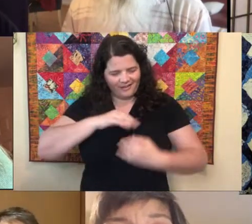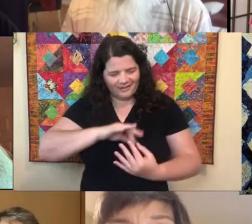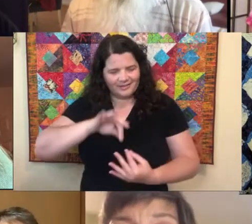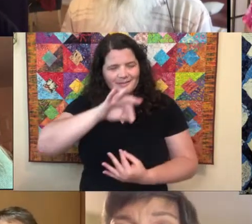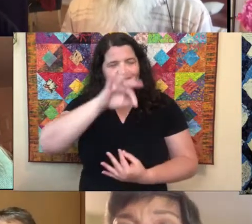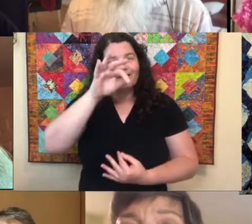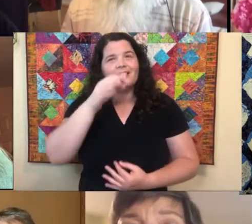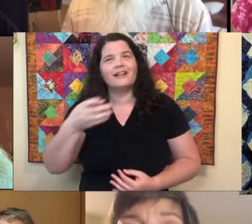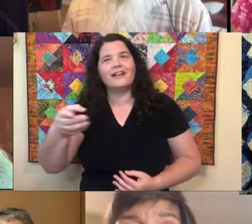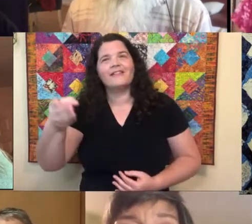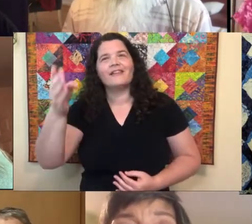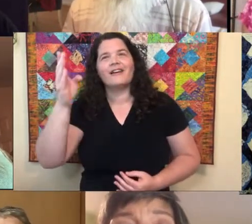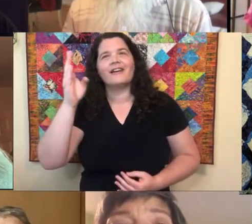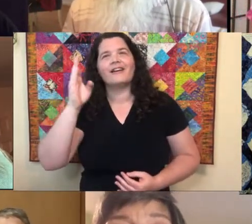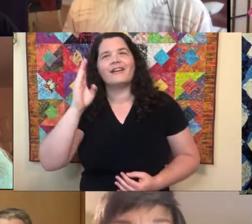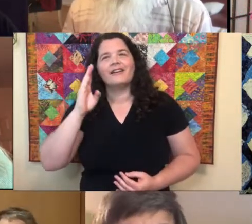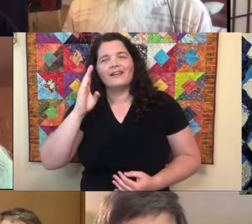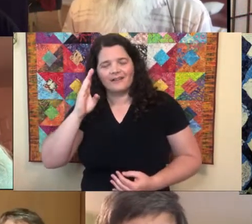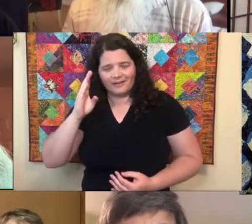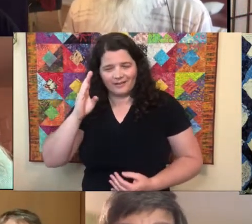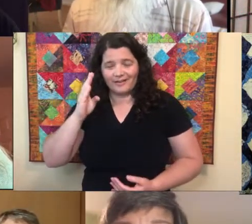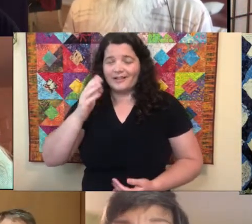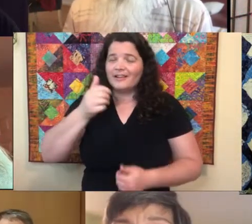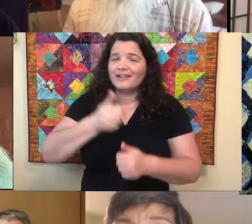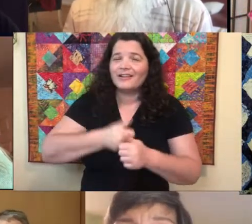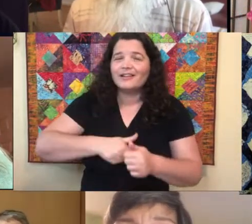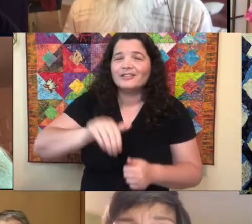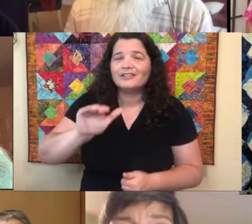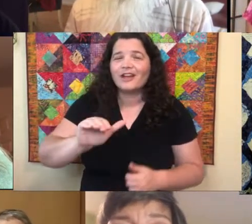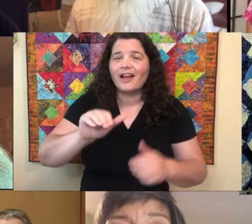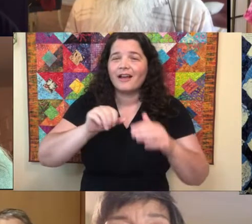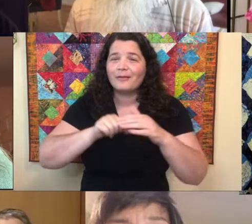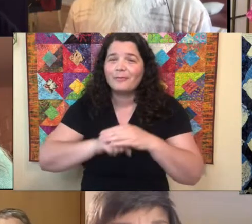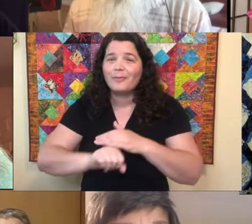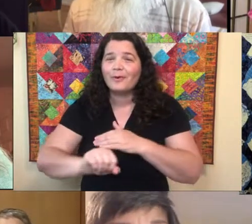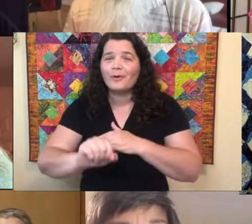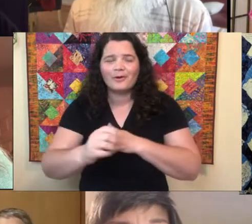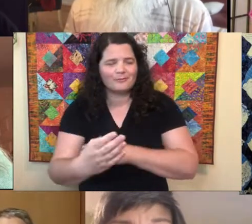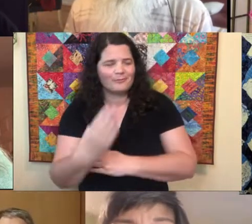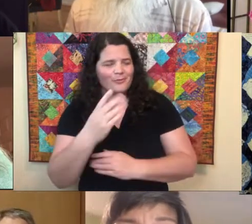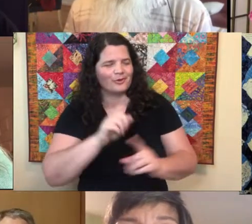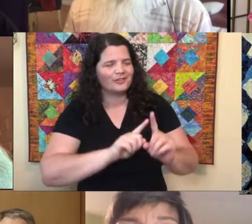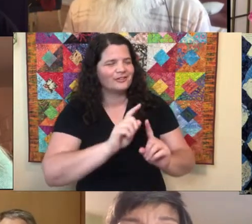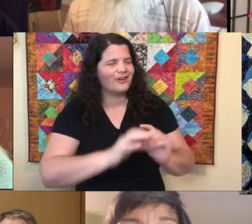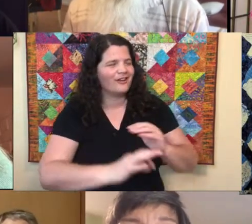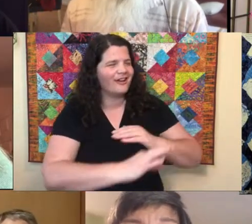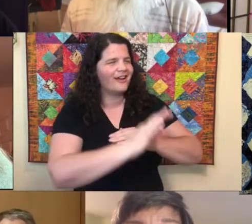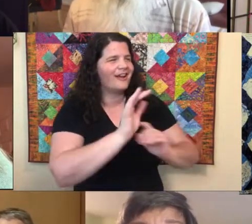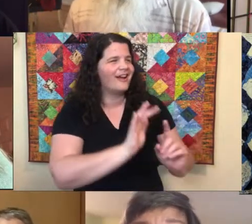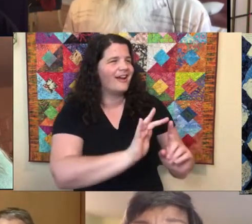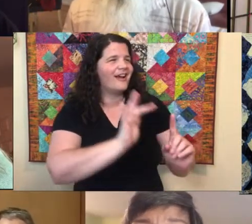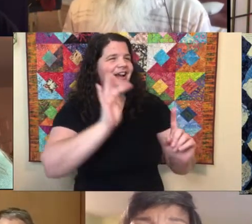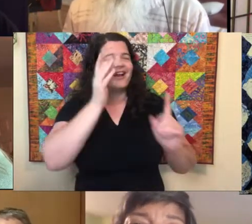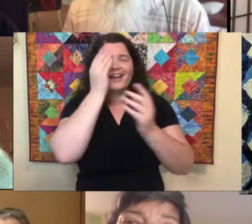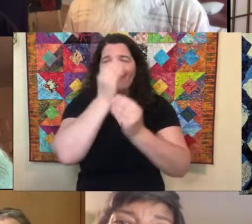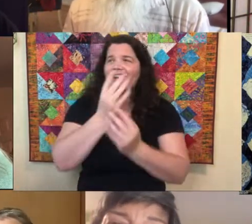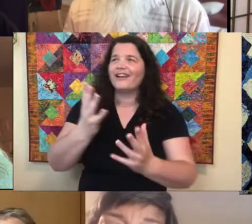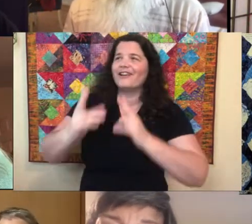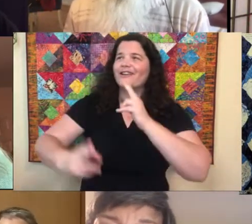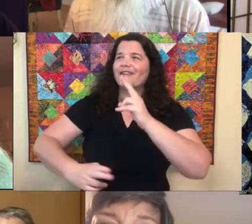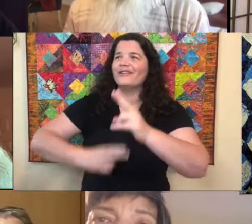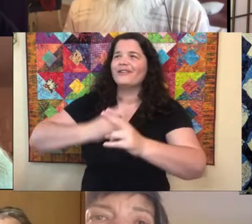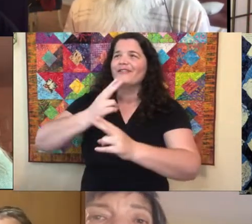the spirit of God. For each child that's born, a morning star rises.